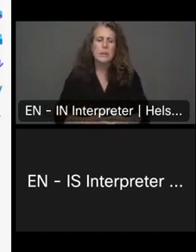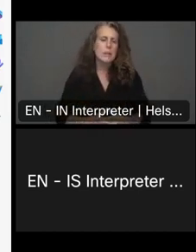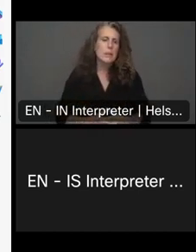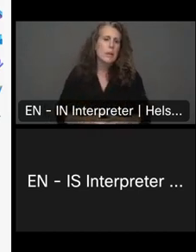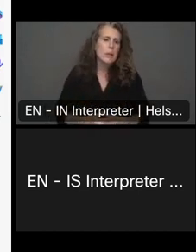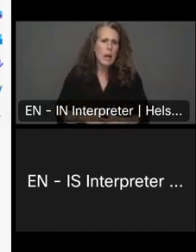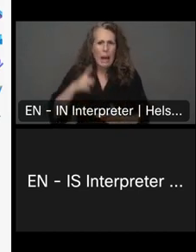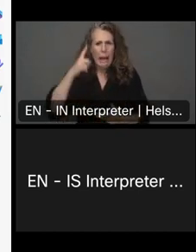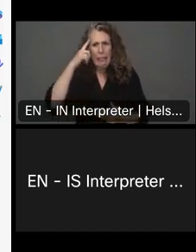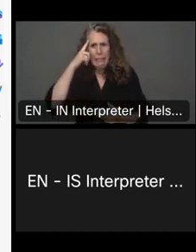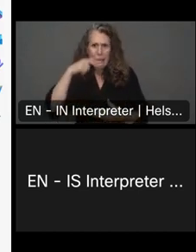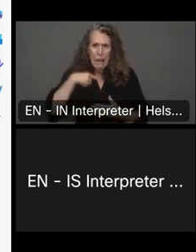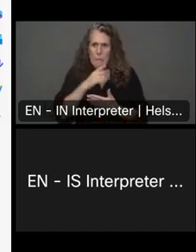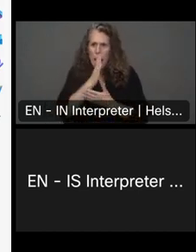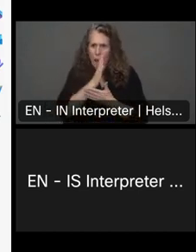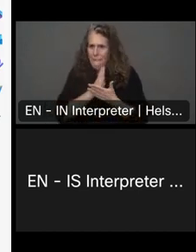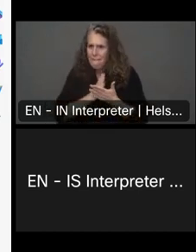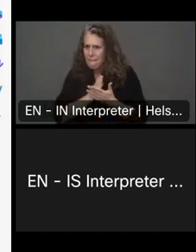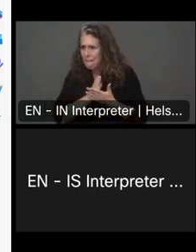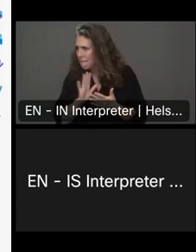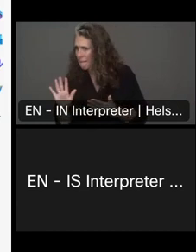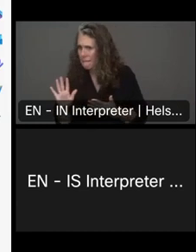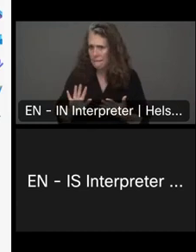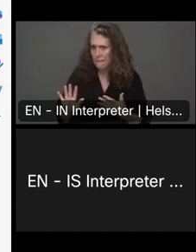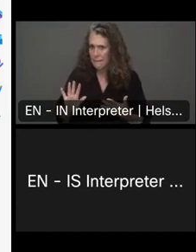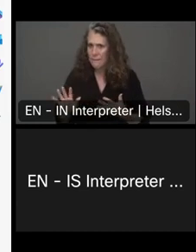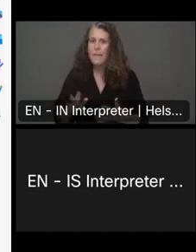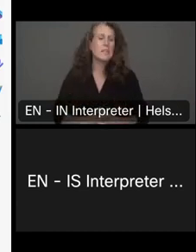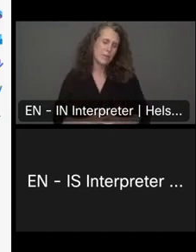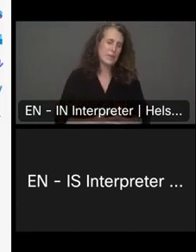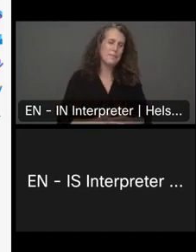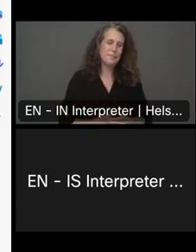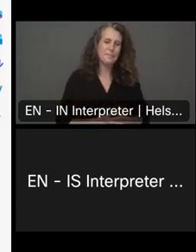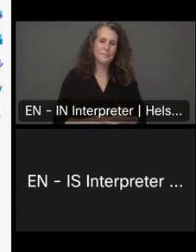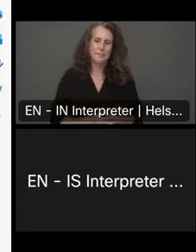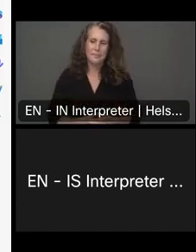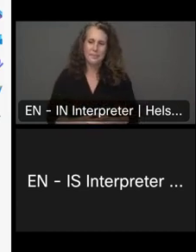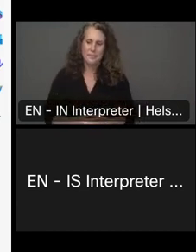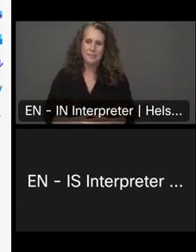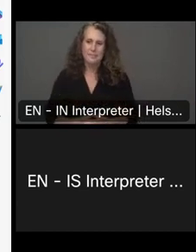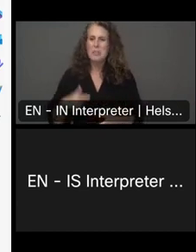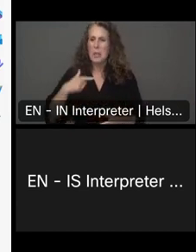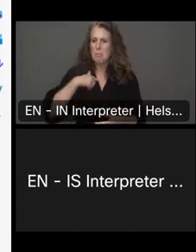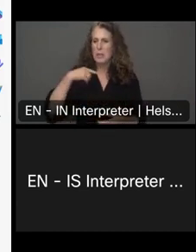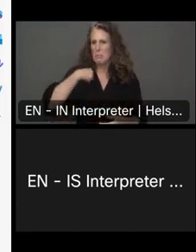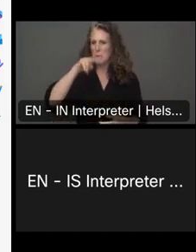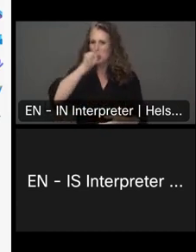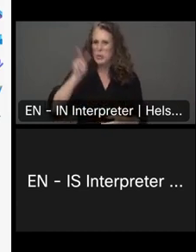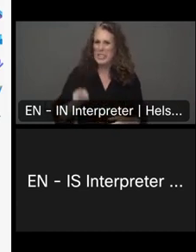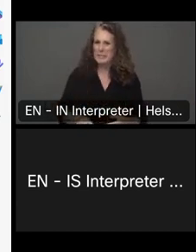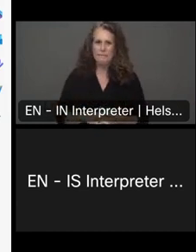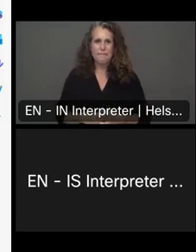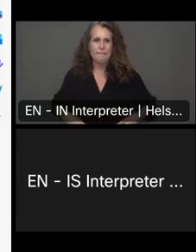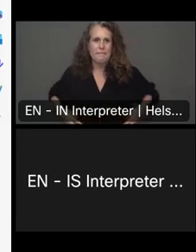halfway through. So, yeah, I think I'm okay. So I'll read this. So recent work utilizing